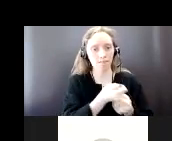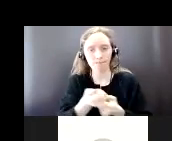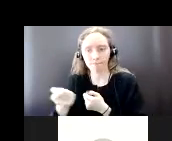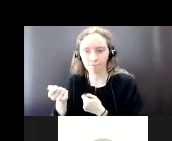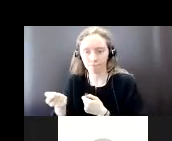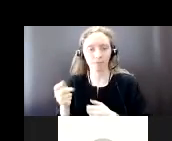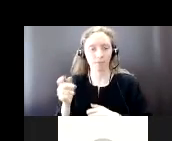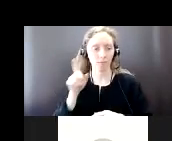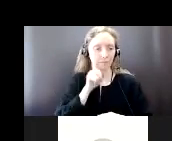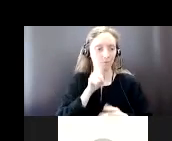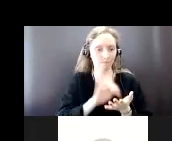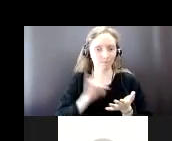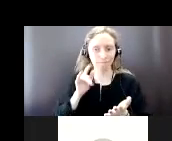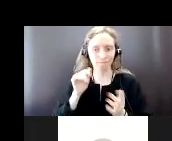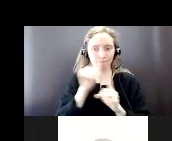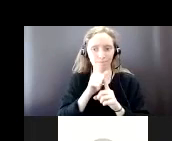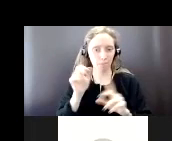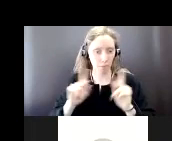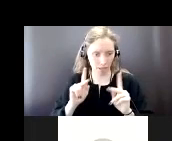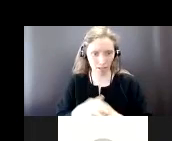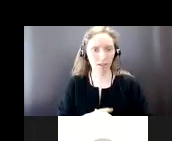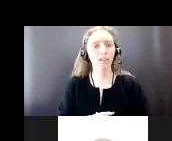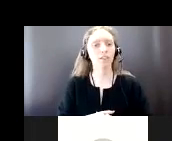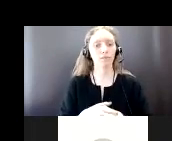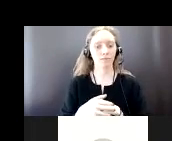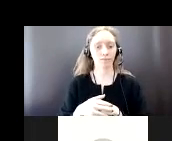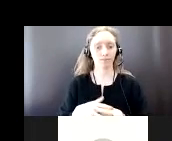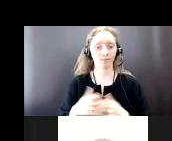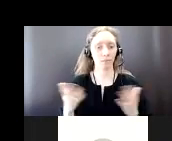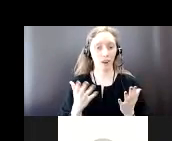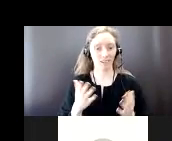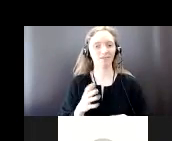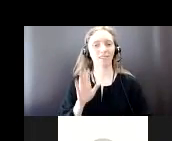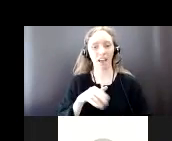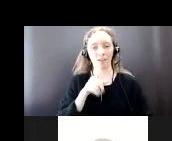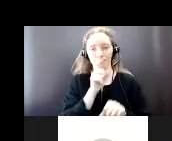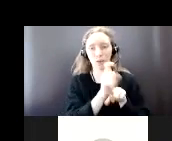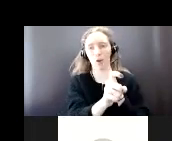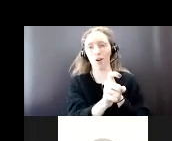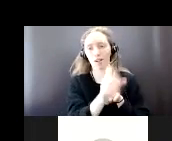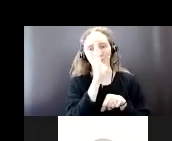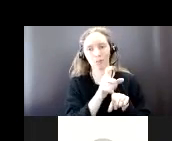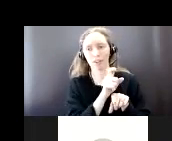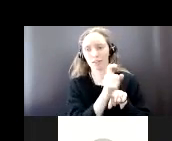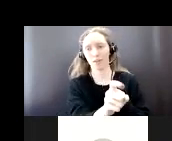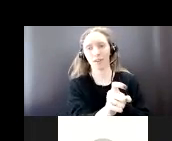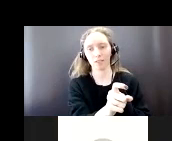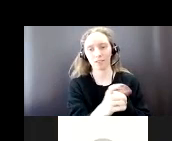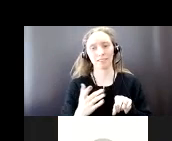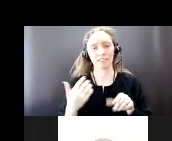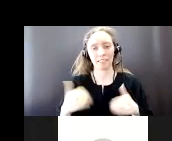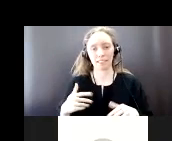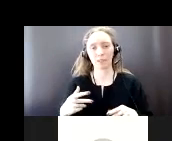direct call is still the main tool of the fraudster base. This is based on number of reports. But if you look